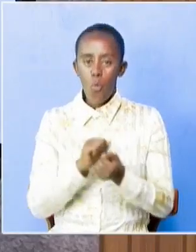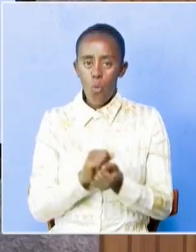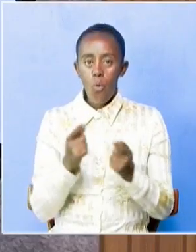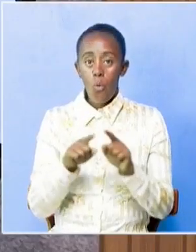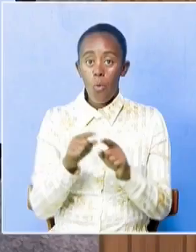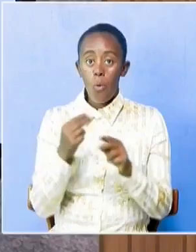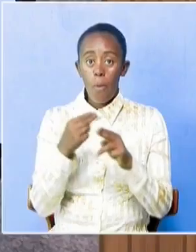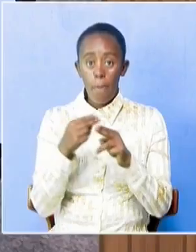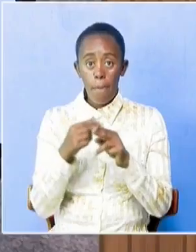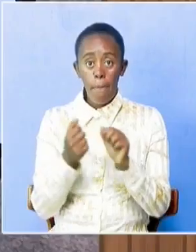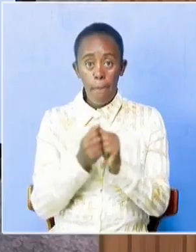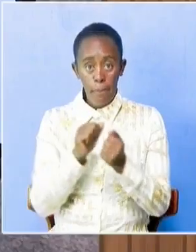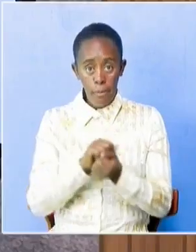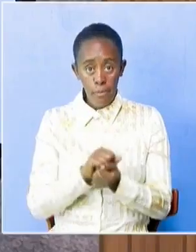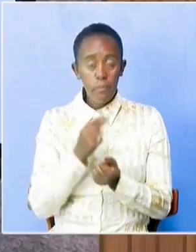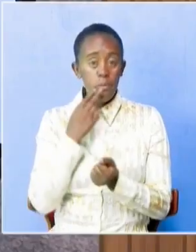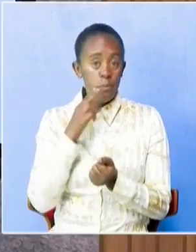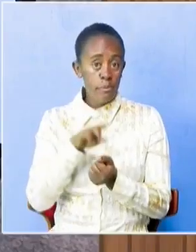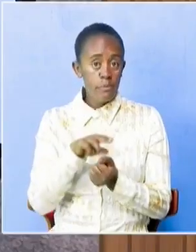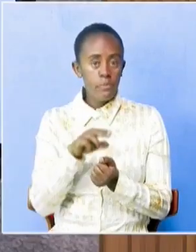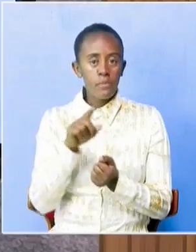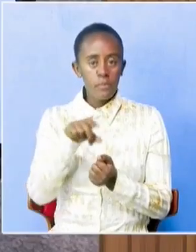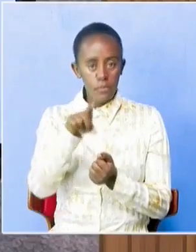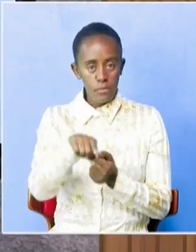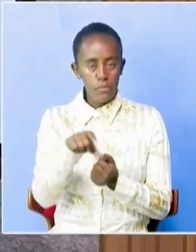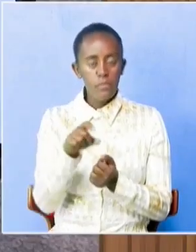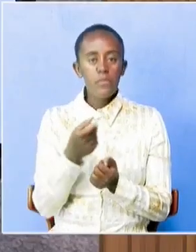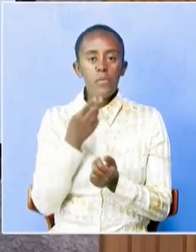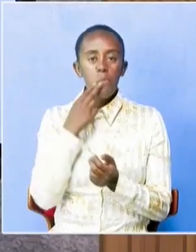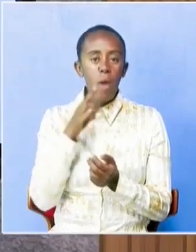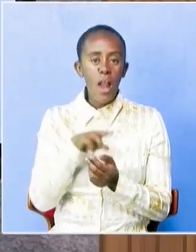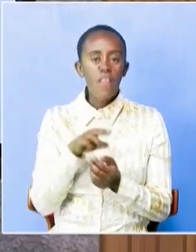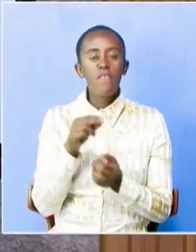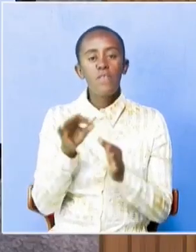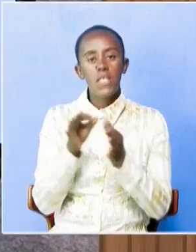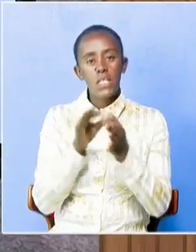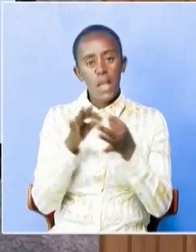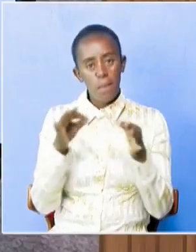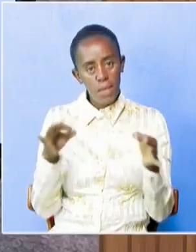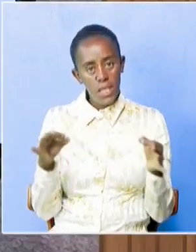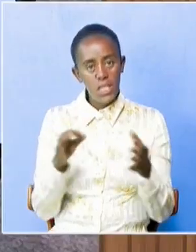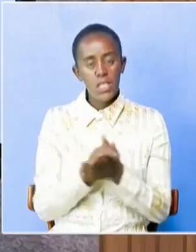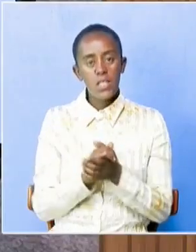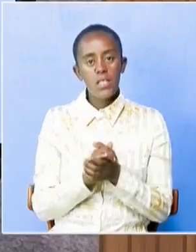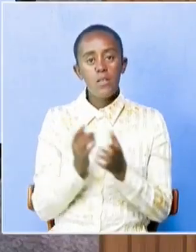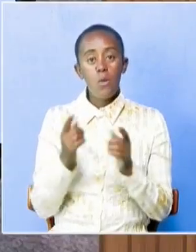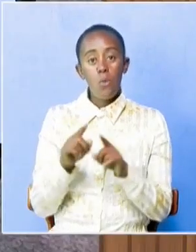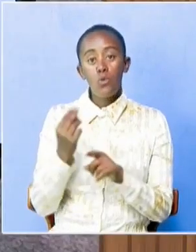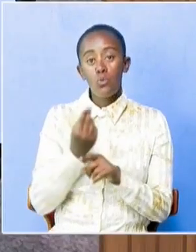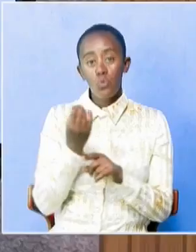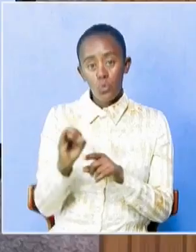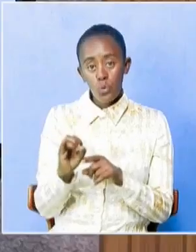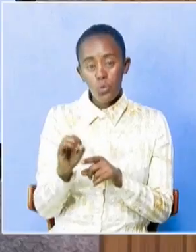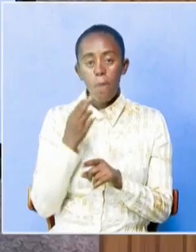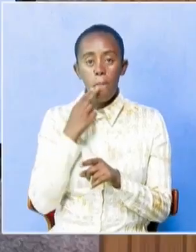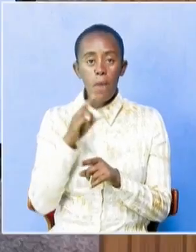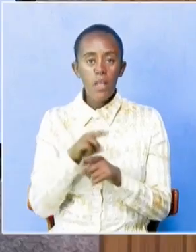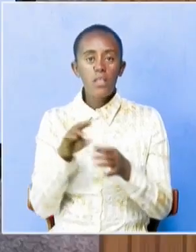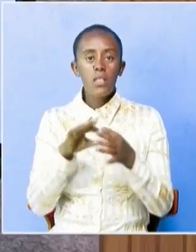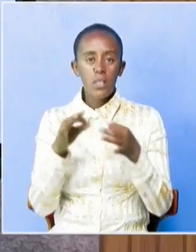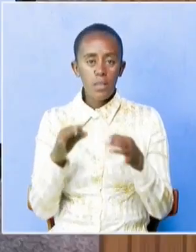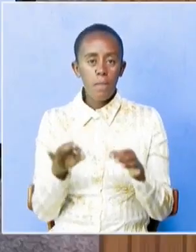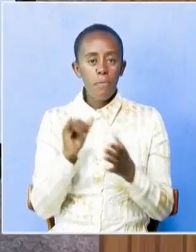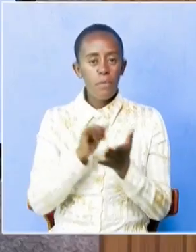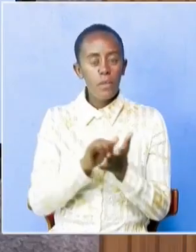are using it with imperatives, we have to use imperative statements. When we are using imperative statements,